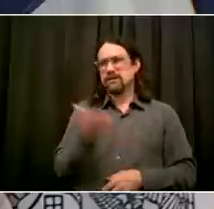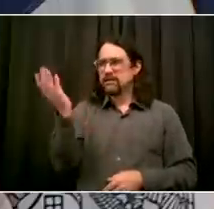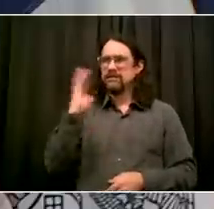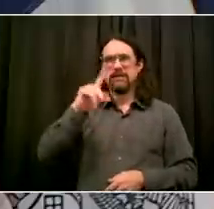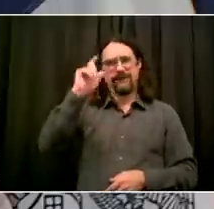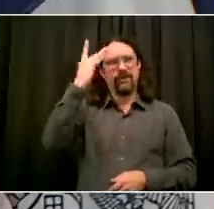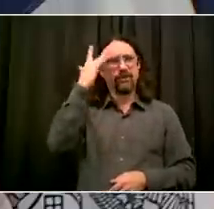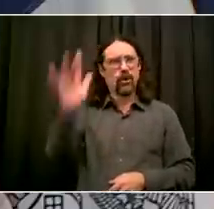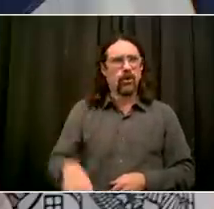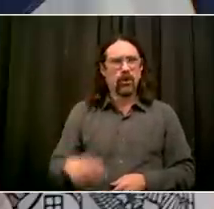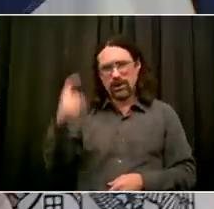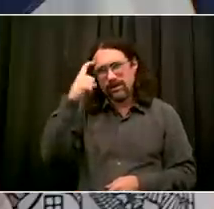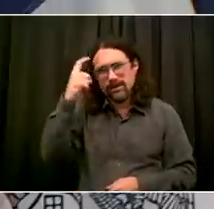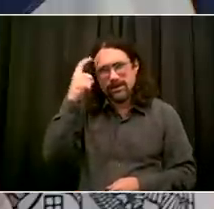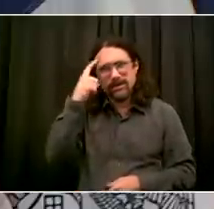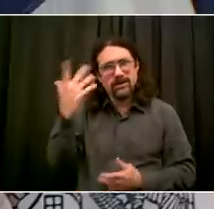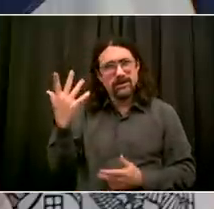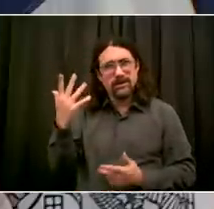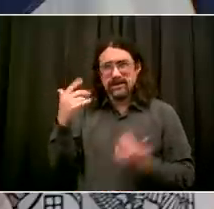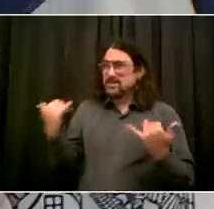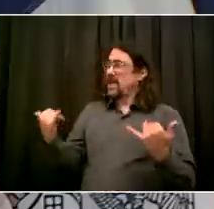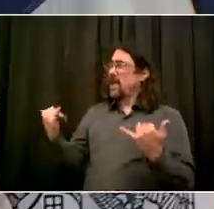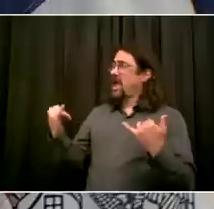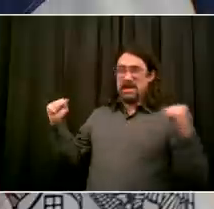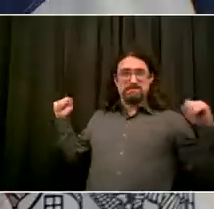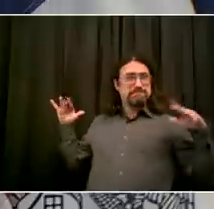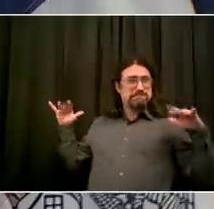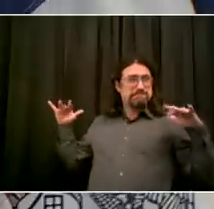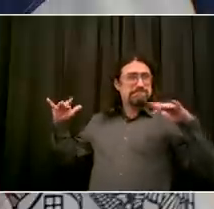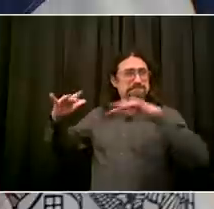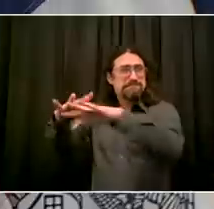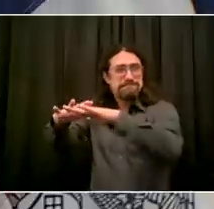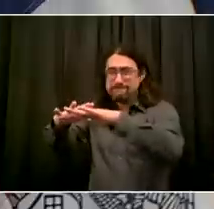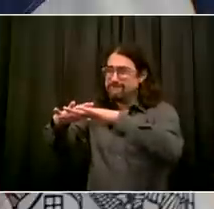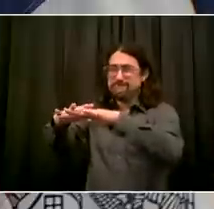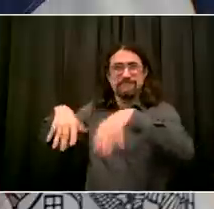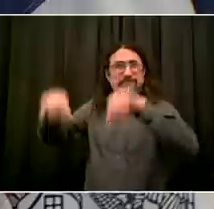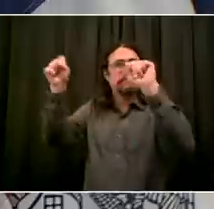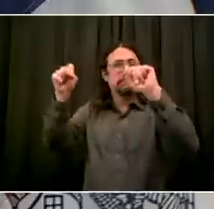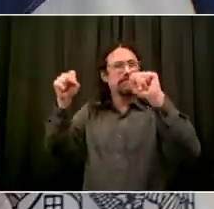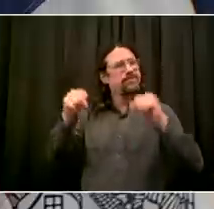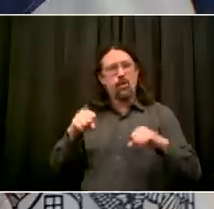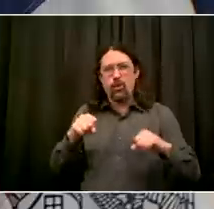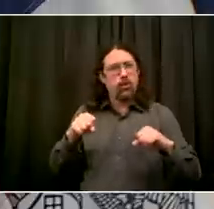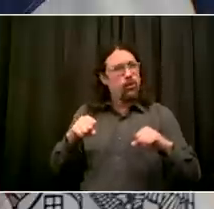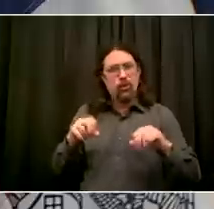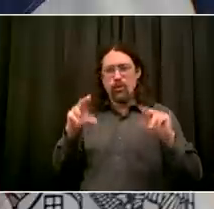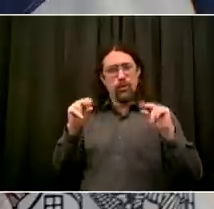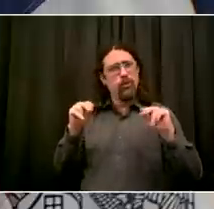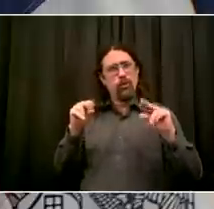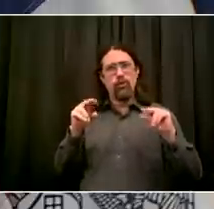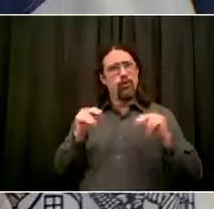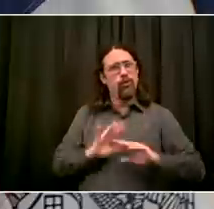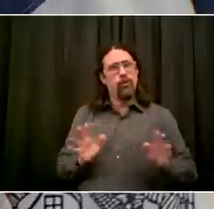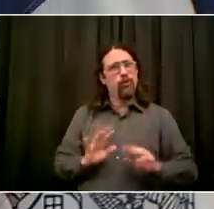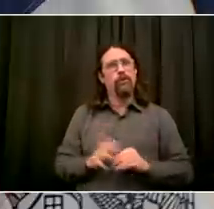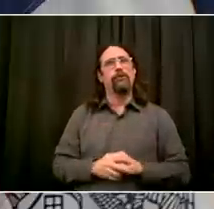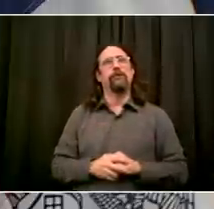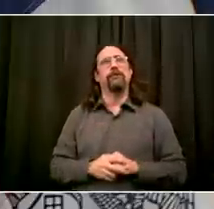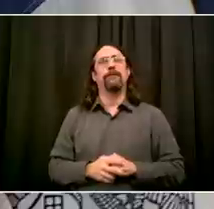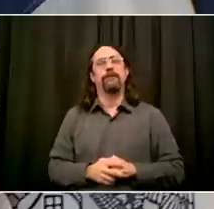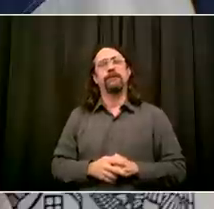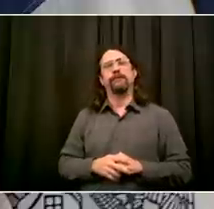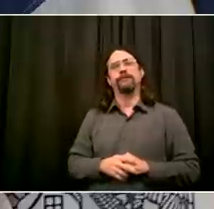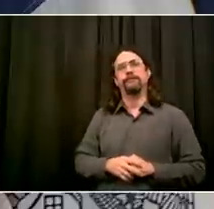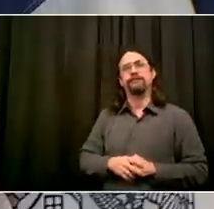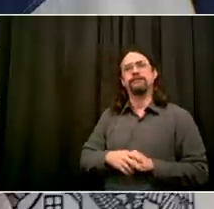had mentioned a short time ago that just a couple of coronavirus cases are linked to the schools. I think you said